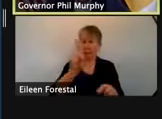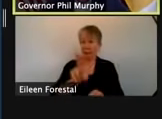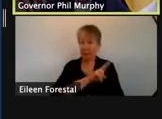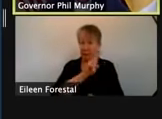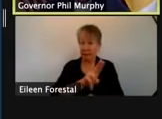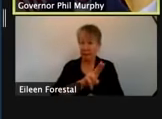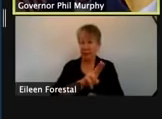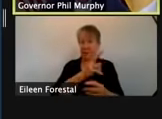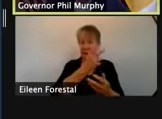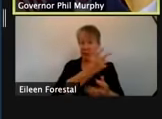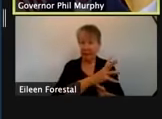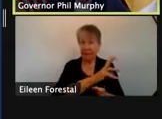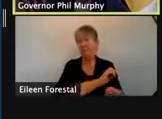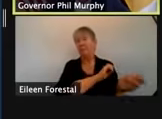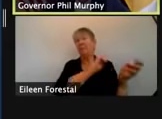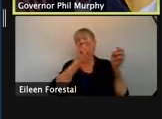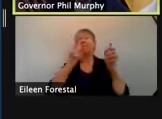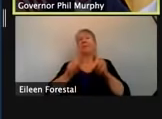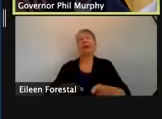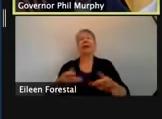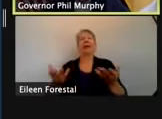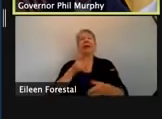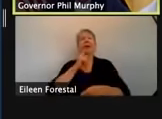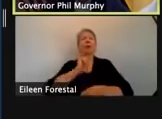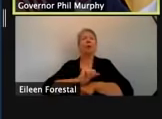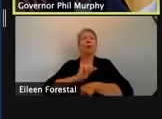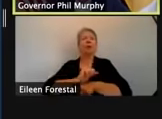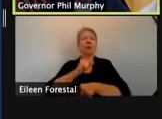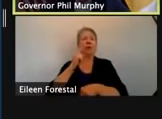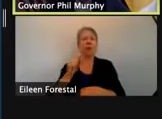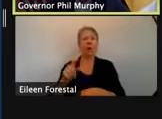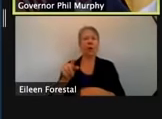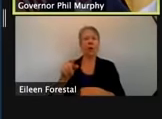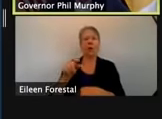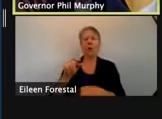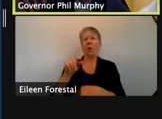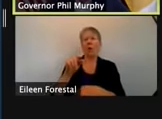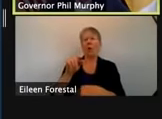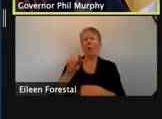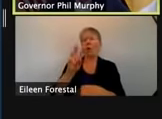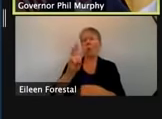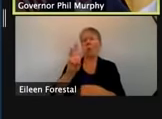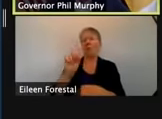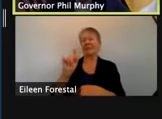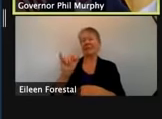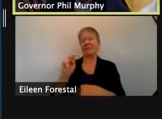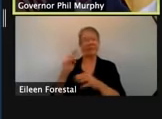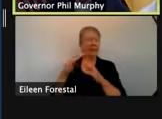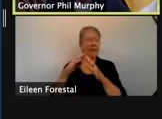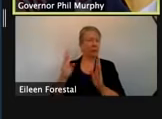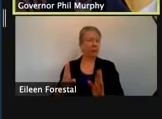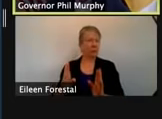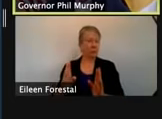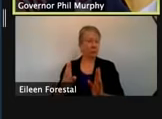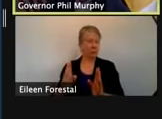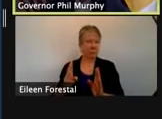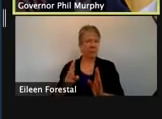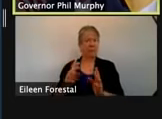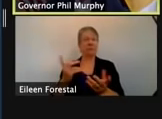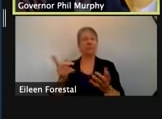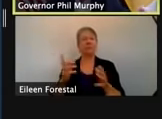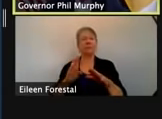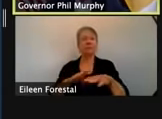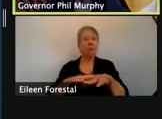Company. After working many years for Westinghouse and others, he opened his own successful wholesale packaging business